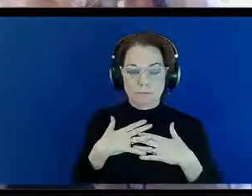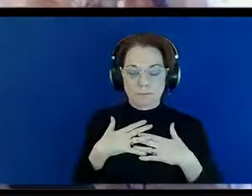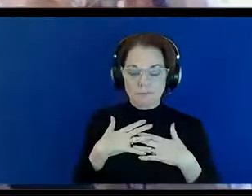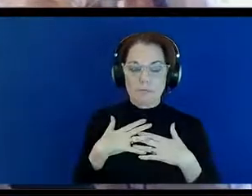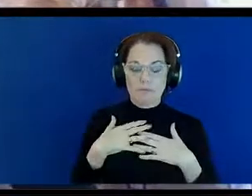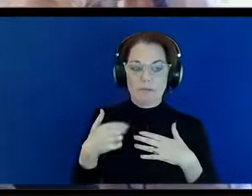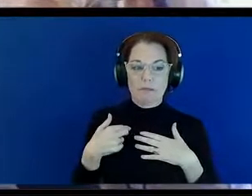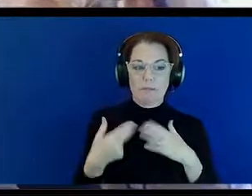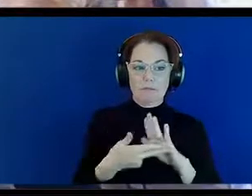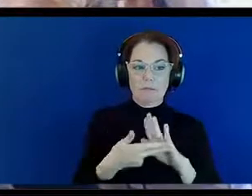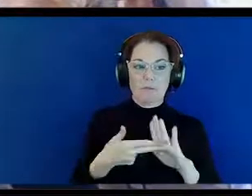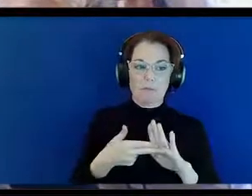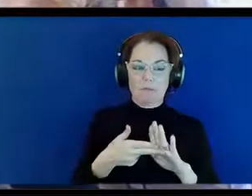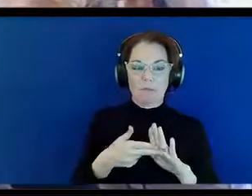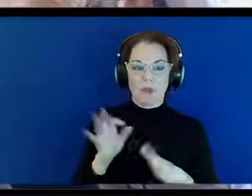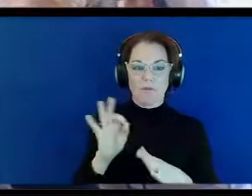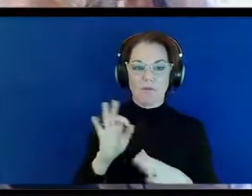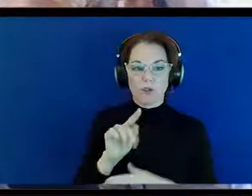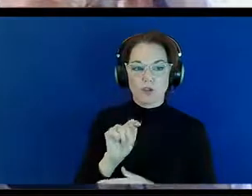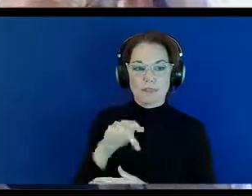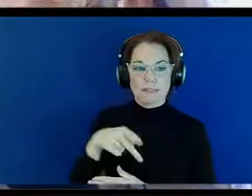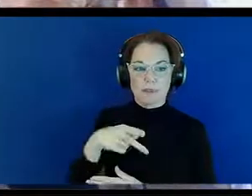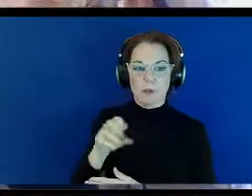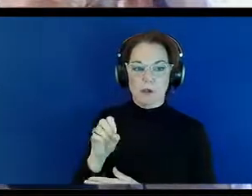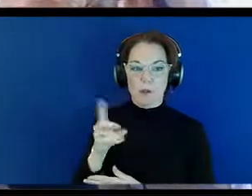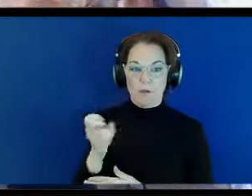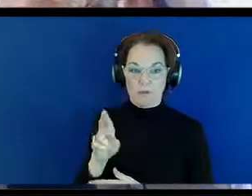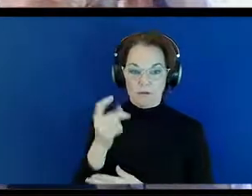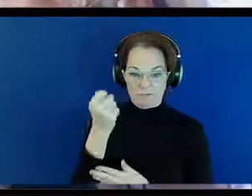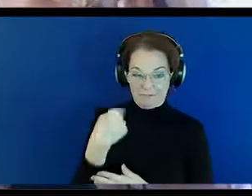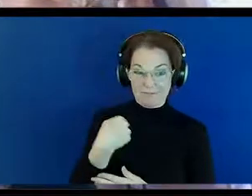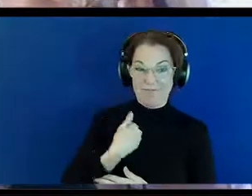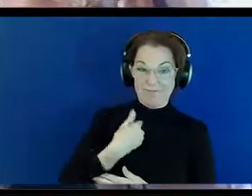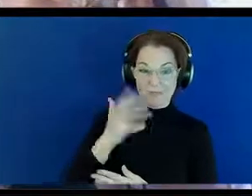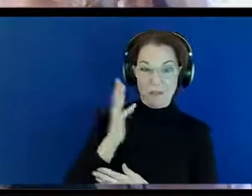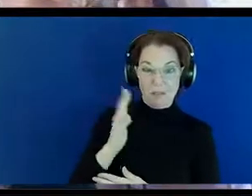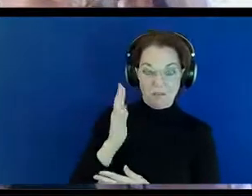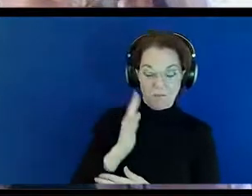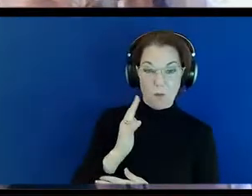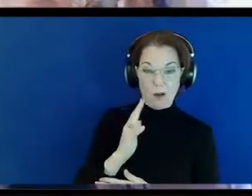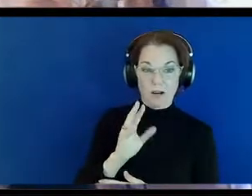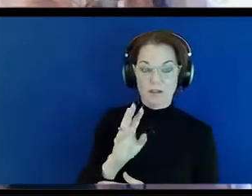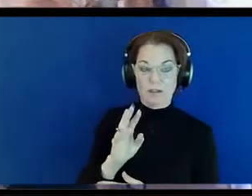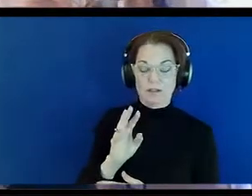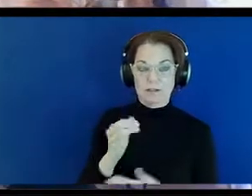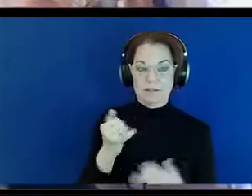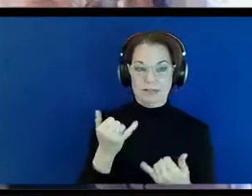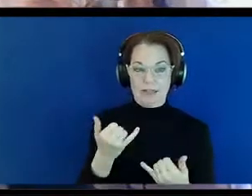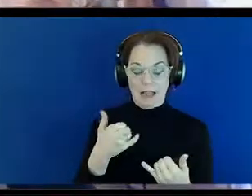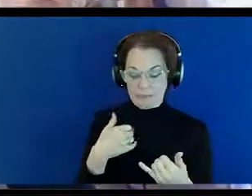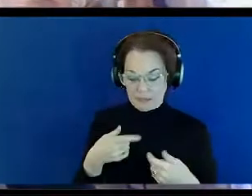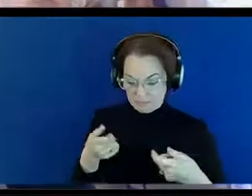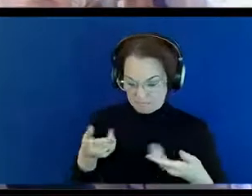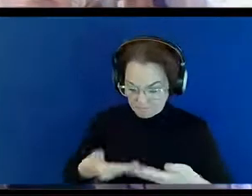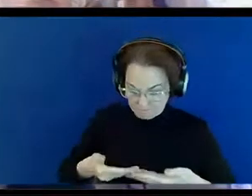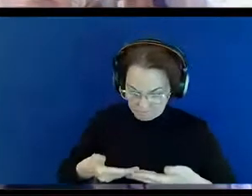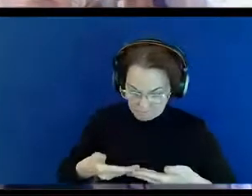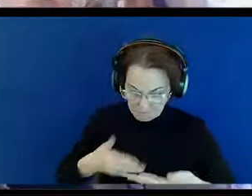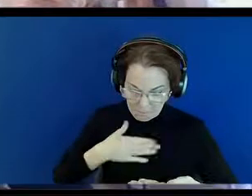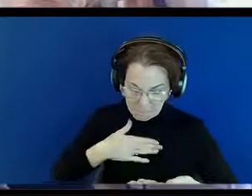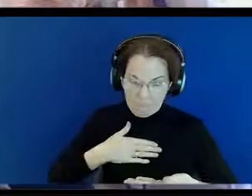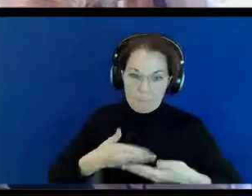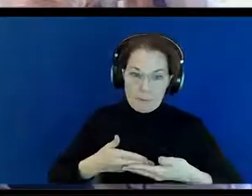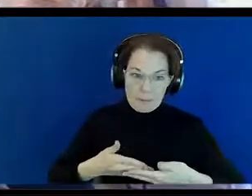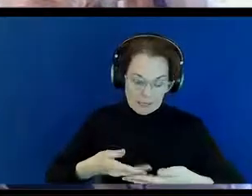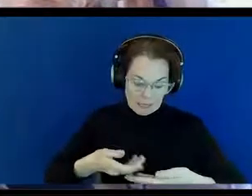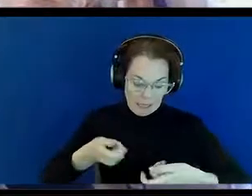incident. Being a former mortician, I put on his last diaper, I dressed him, I put on his Thomas